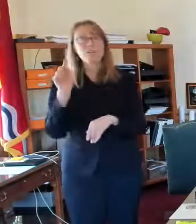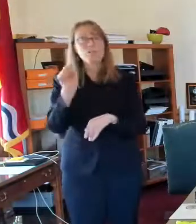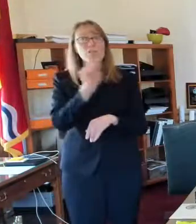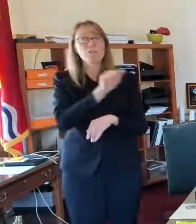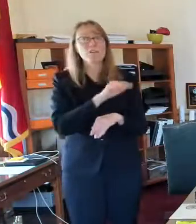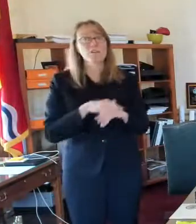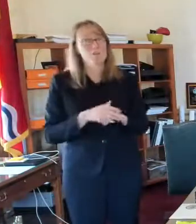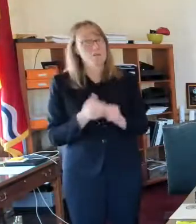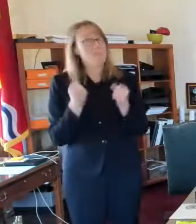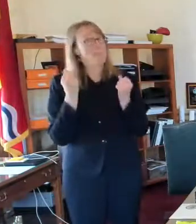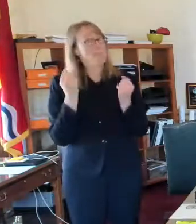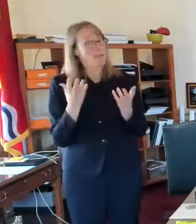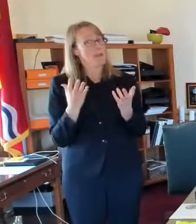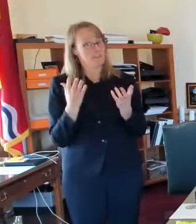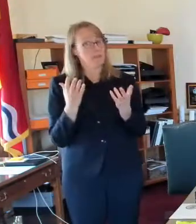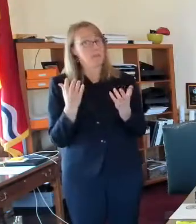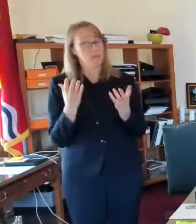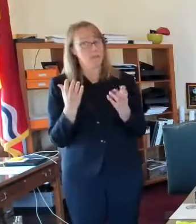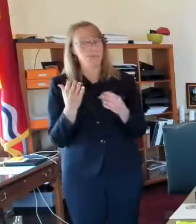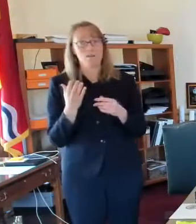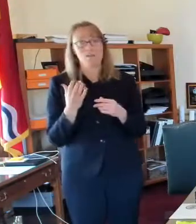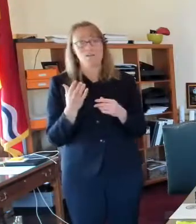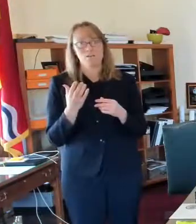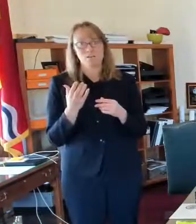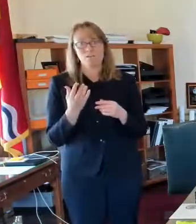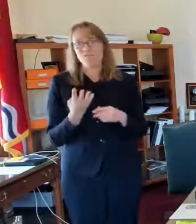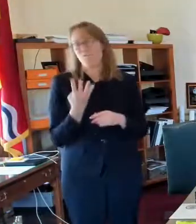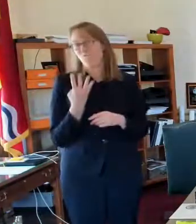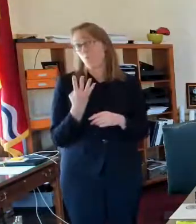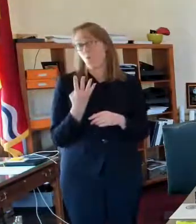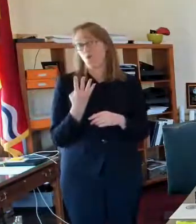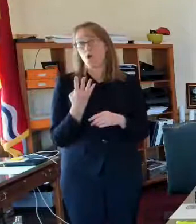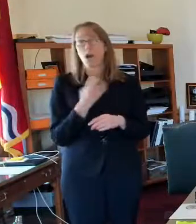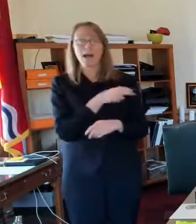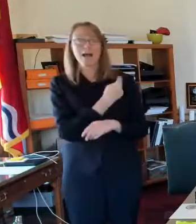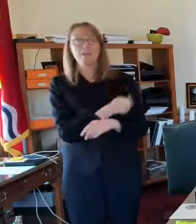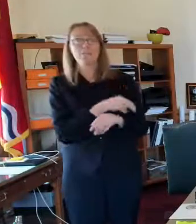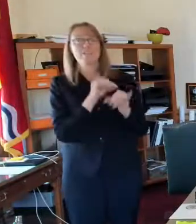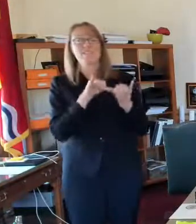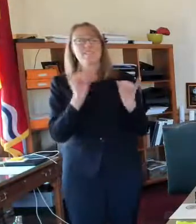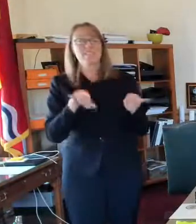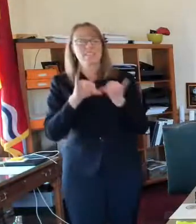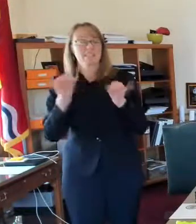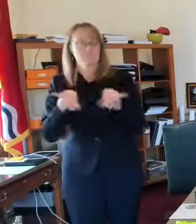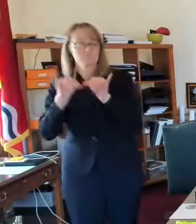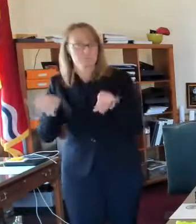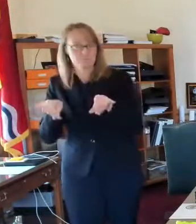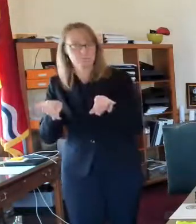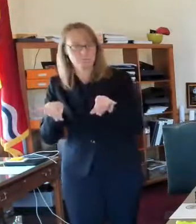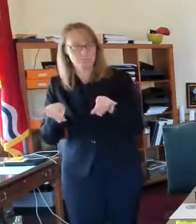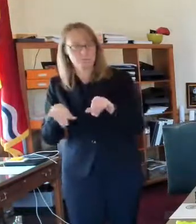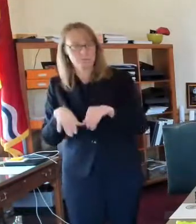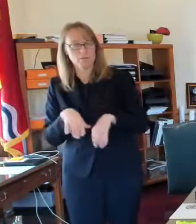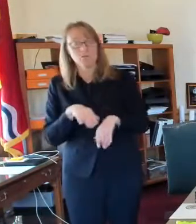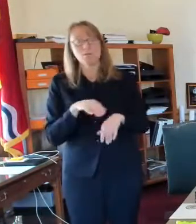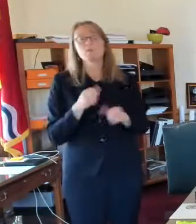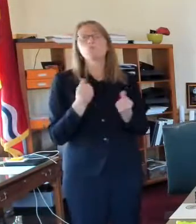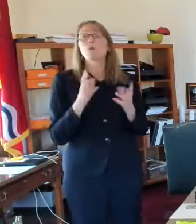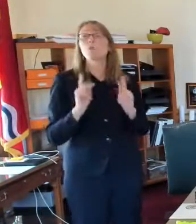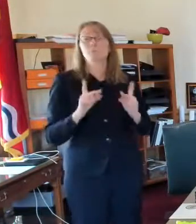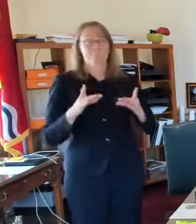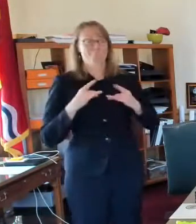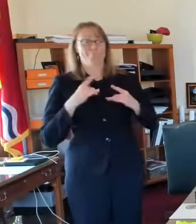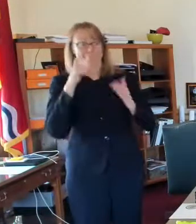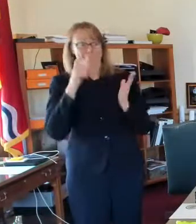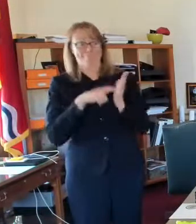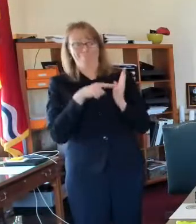know, this is regional. This is the 4 major hospital systems and their numbers. So for the COVID positives and then